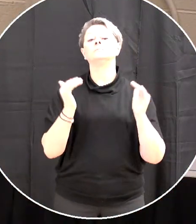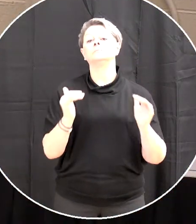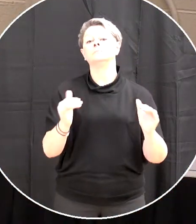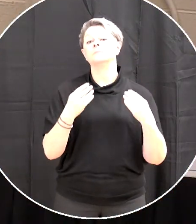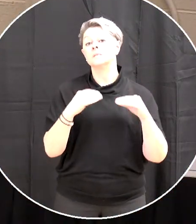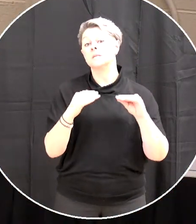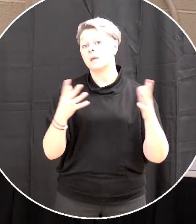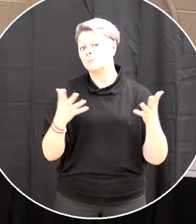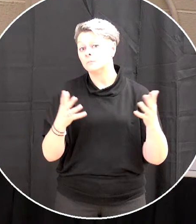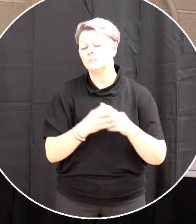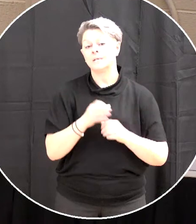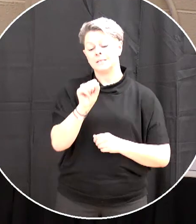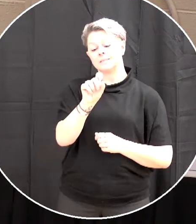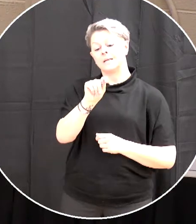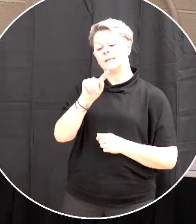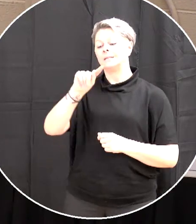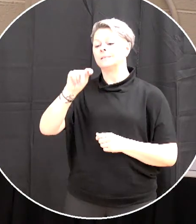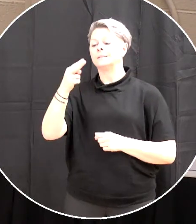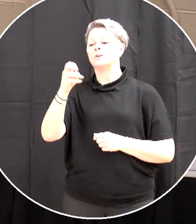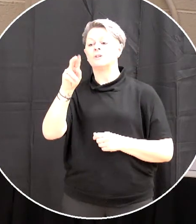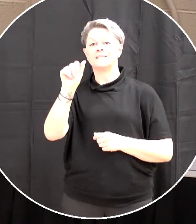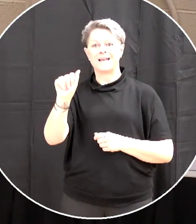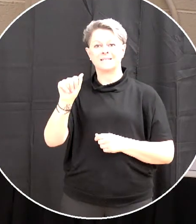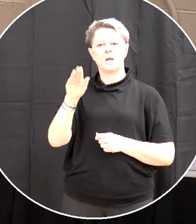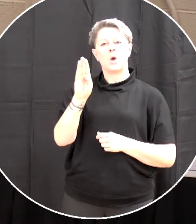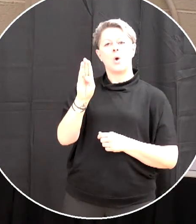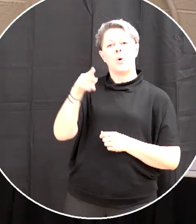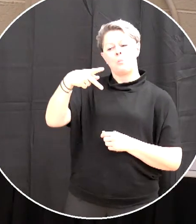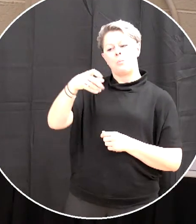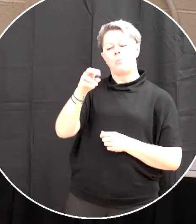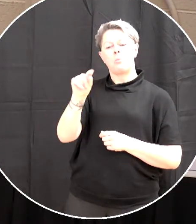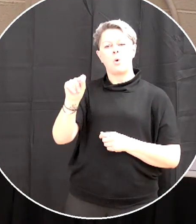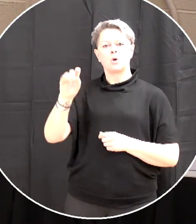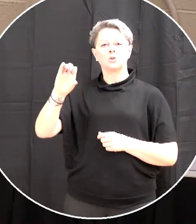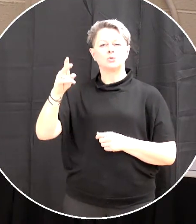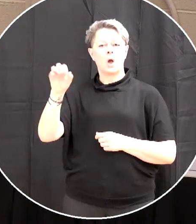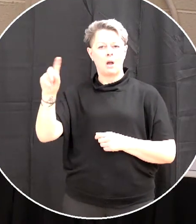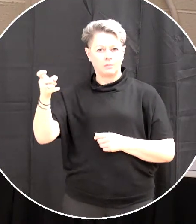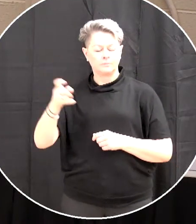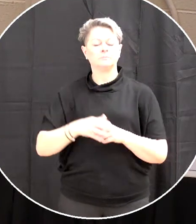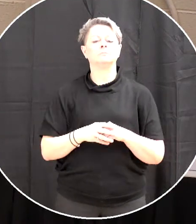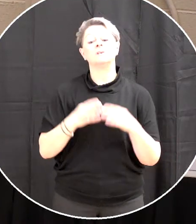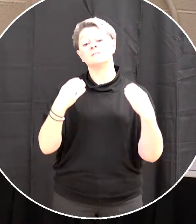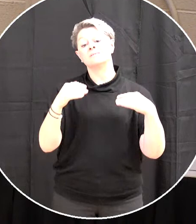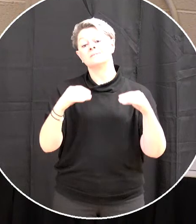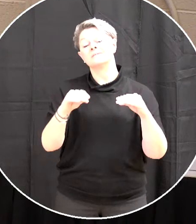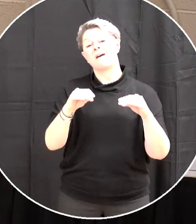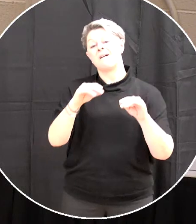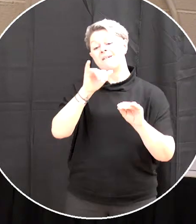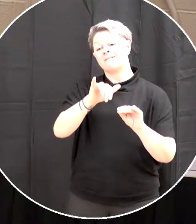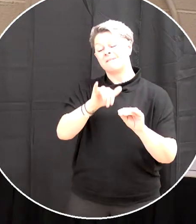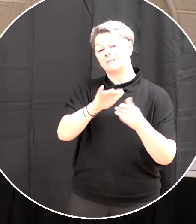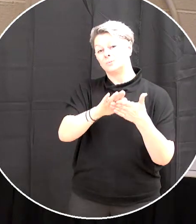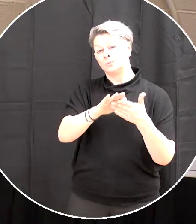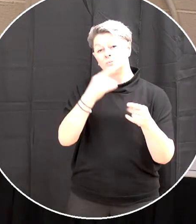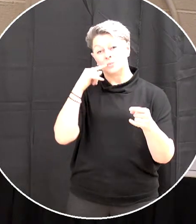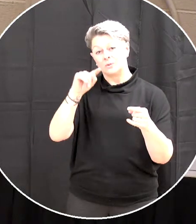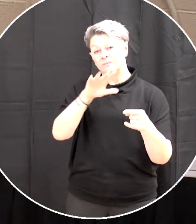sale of St. Teresa's in Port au Choix. The board approved the sale of former St. Teresa's Port au Choix